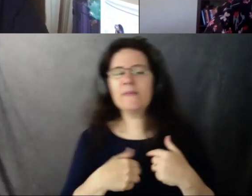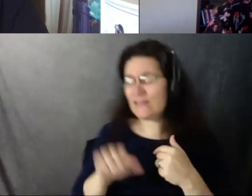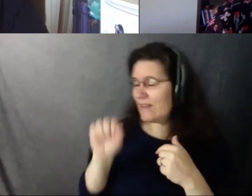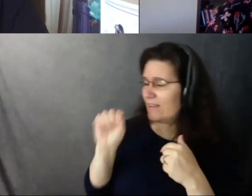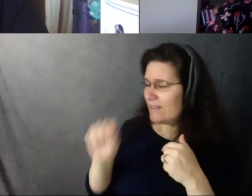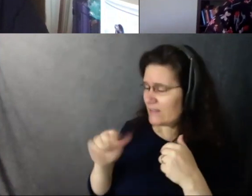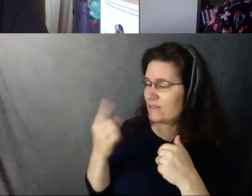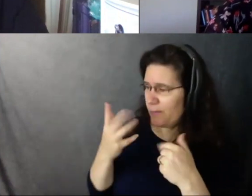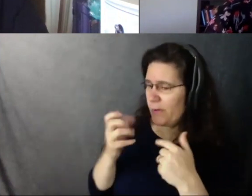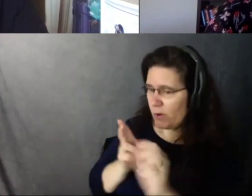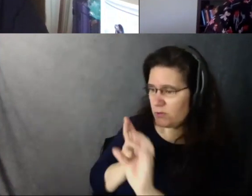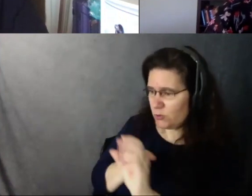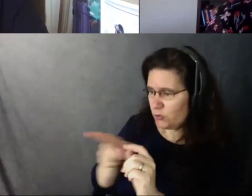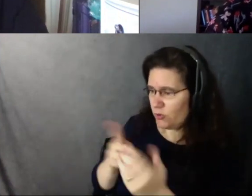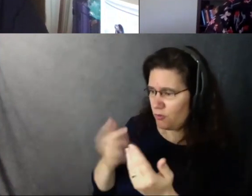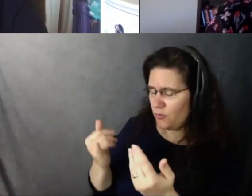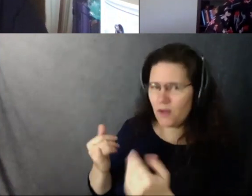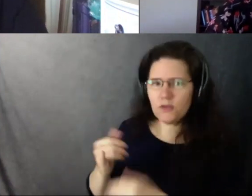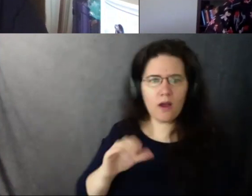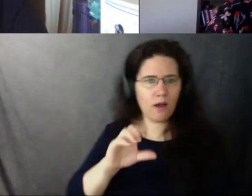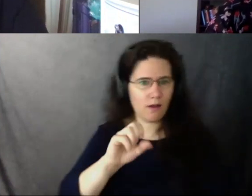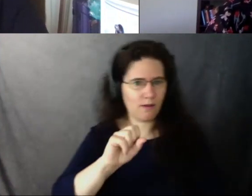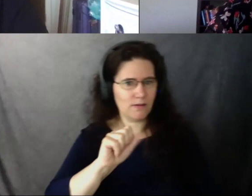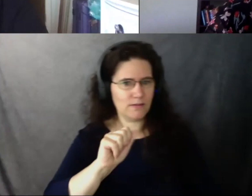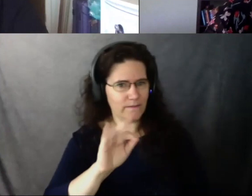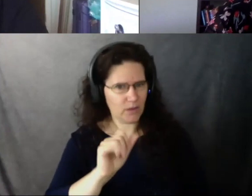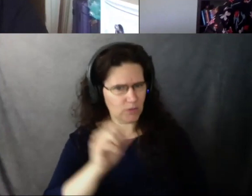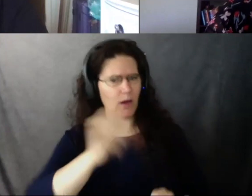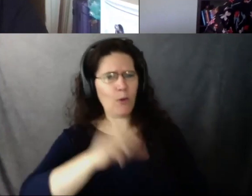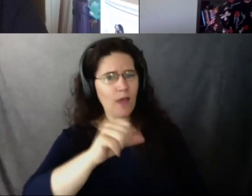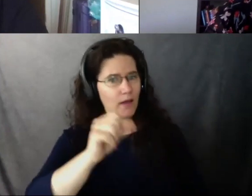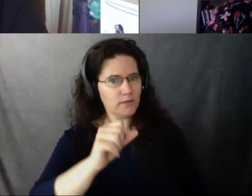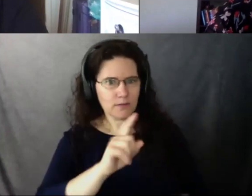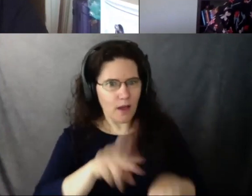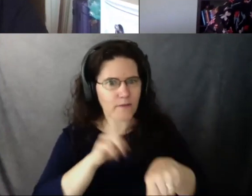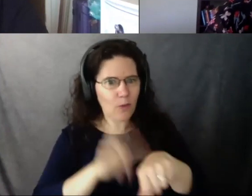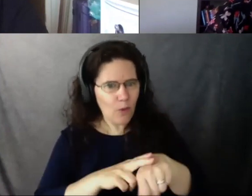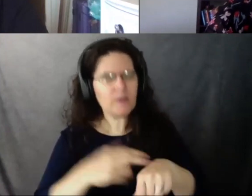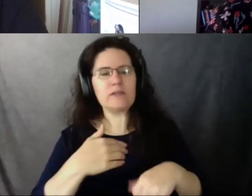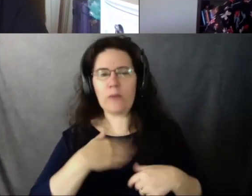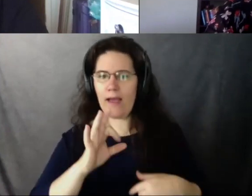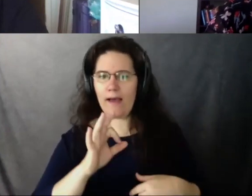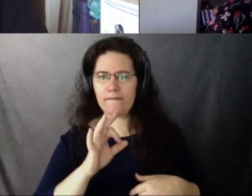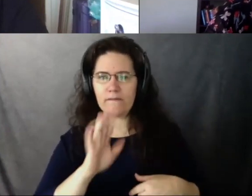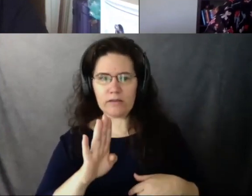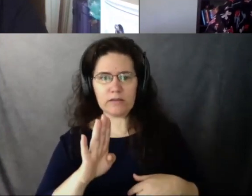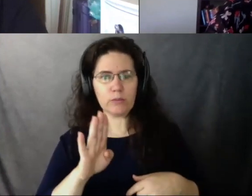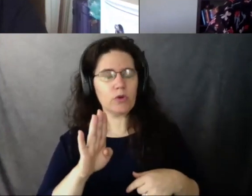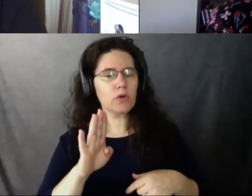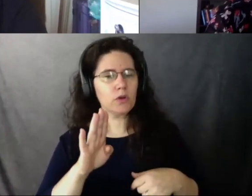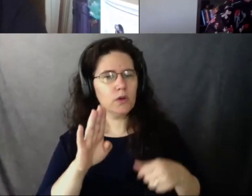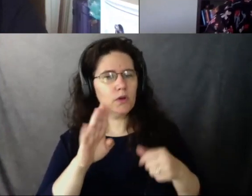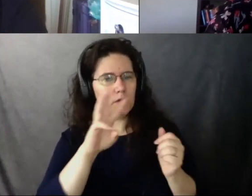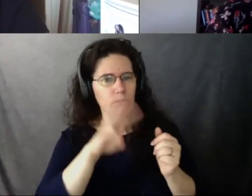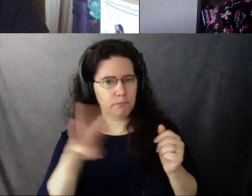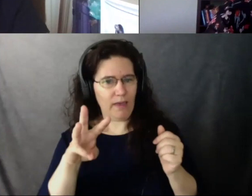project. Oh yes, oh, why not? We have our own Facebook page. We have, you can